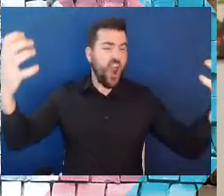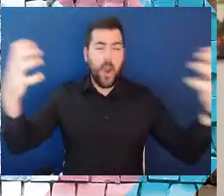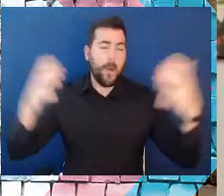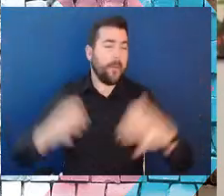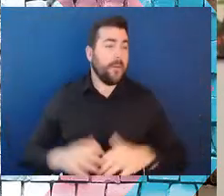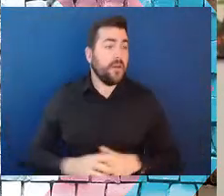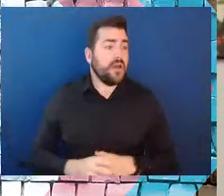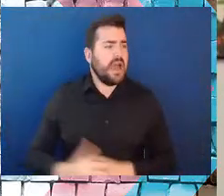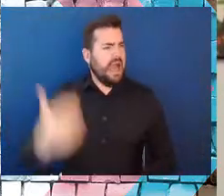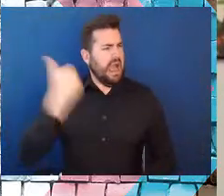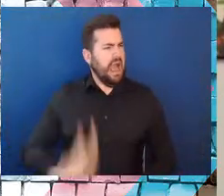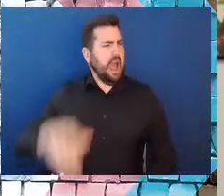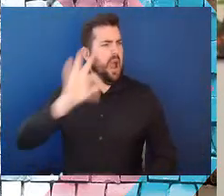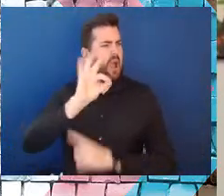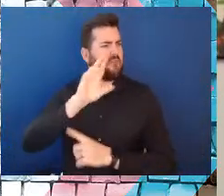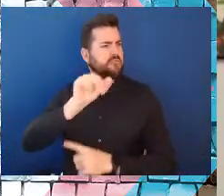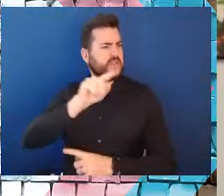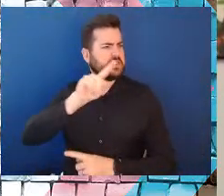Roar. I'm Fringezilla.